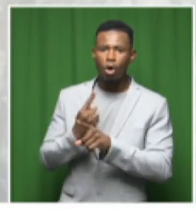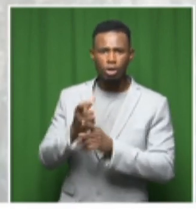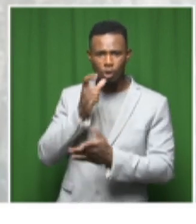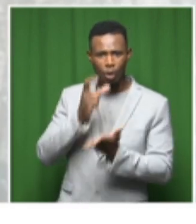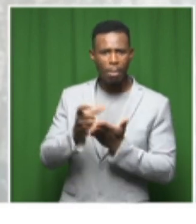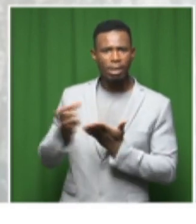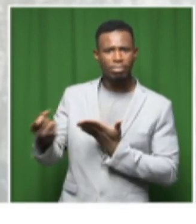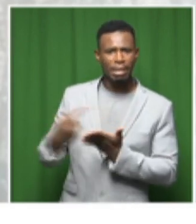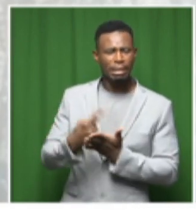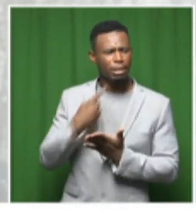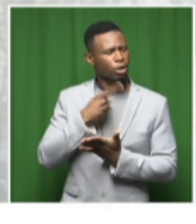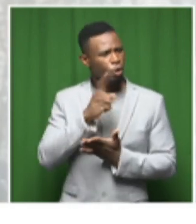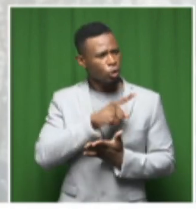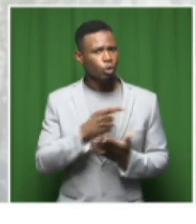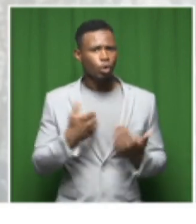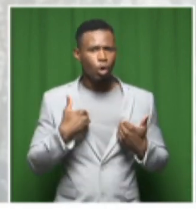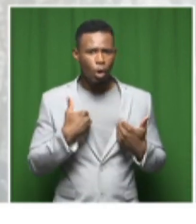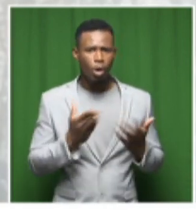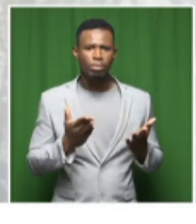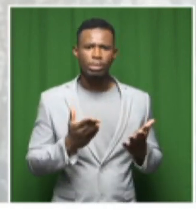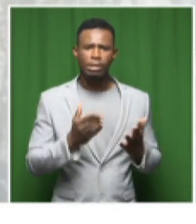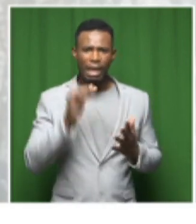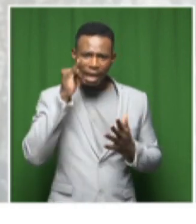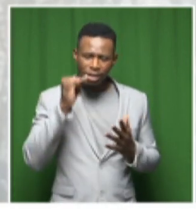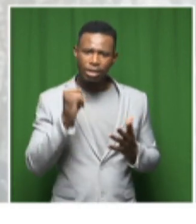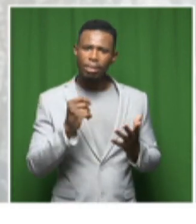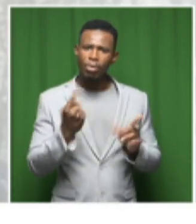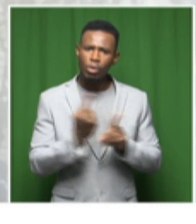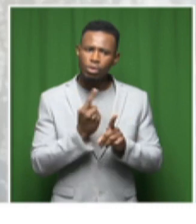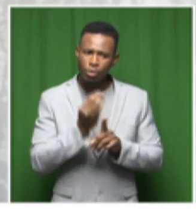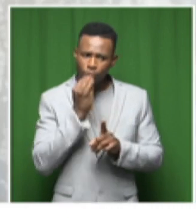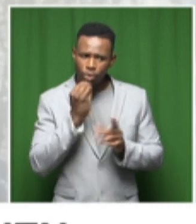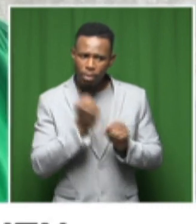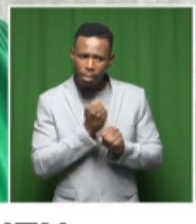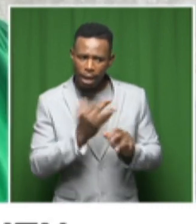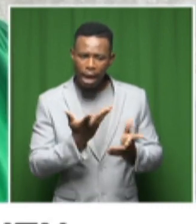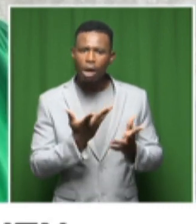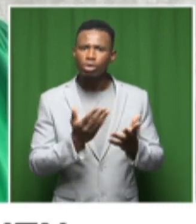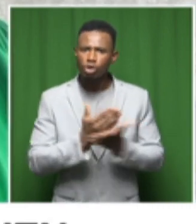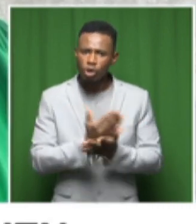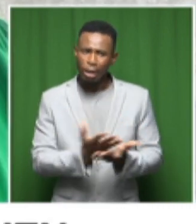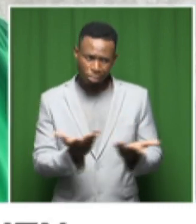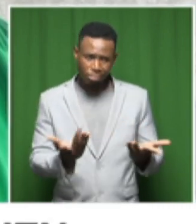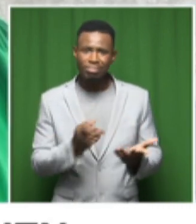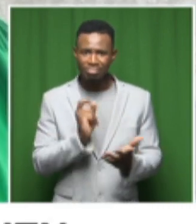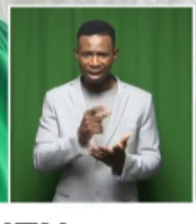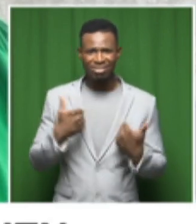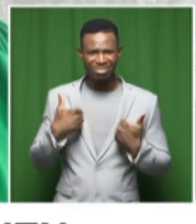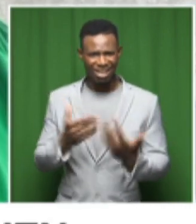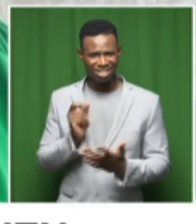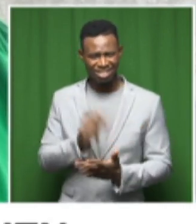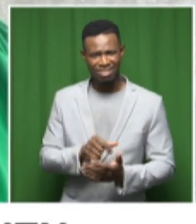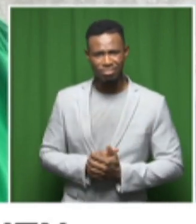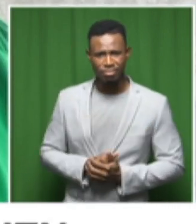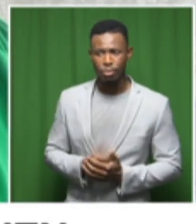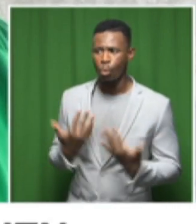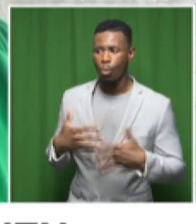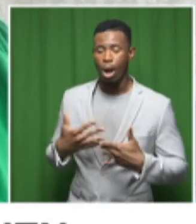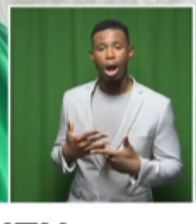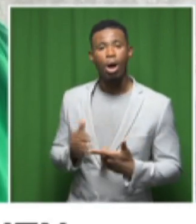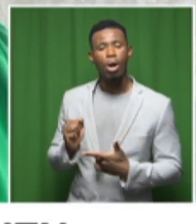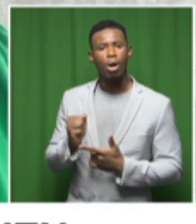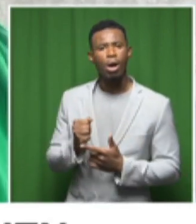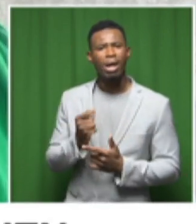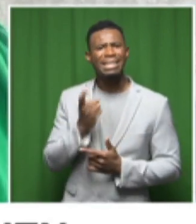an Instagram page and share my recipes. And that's how it started. Now, back to, easy meals, be it flavorful,